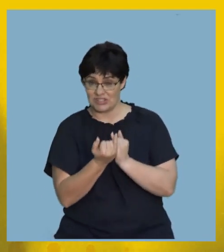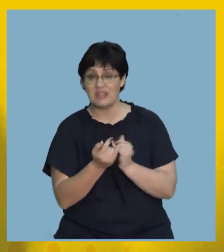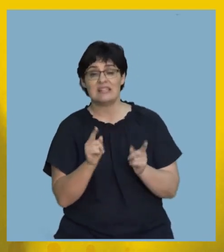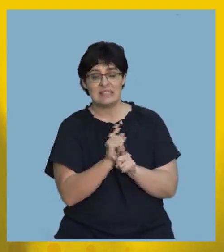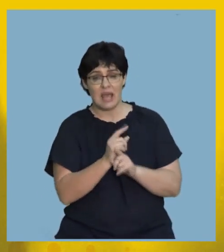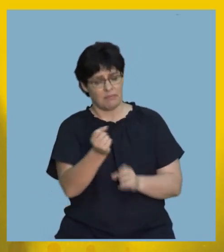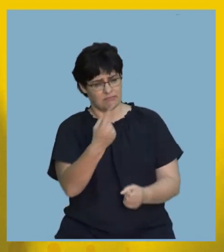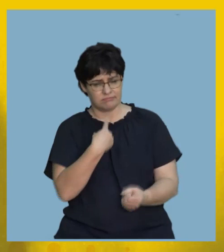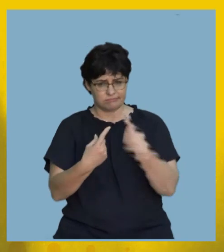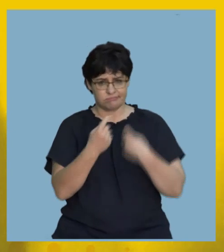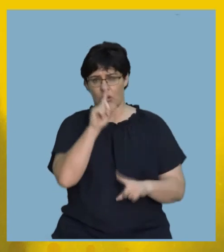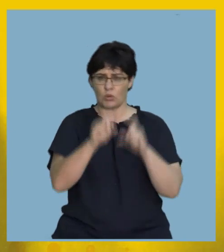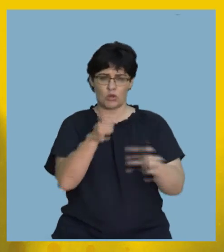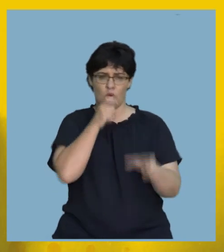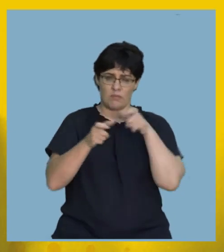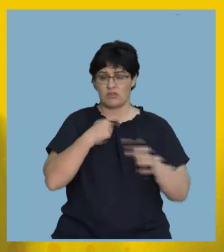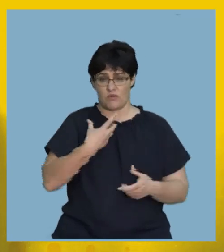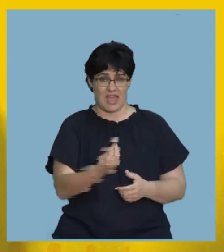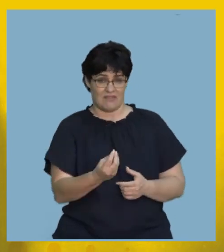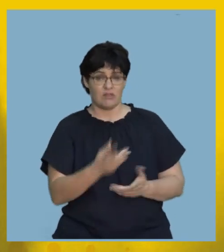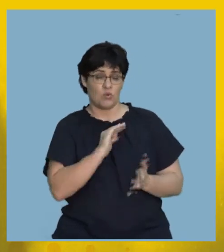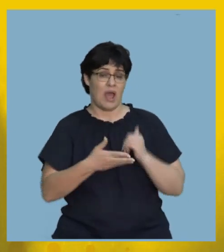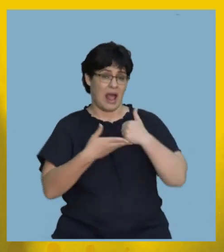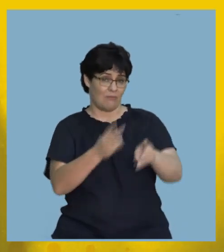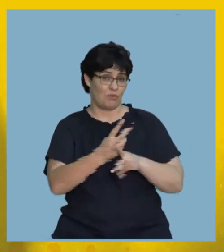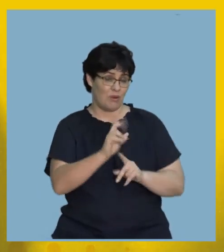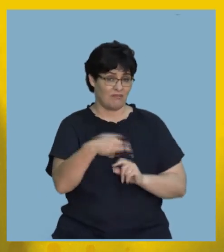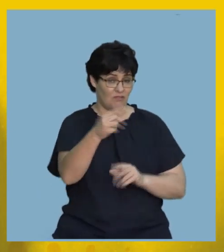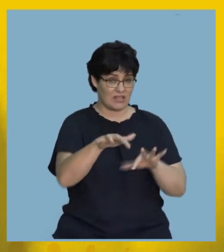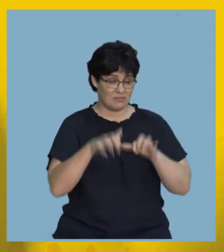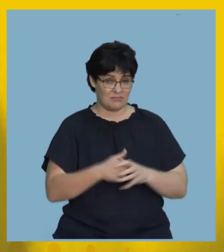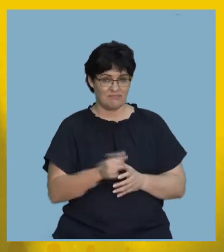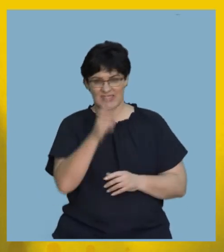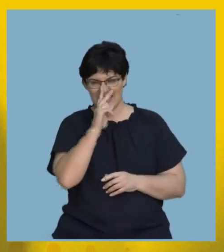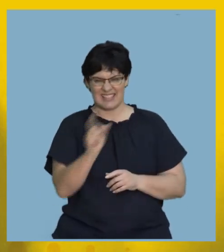and comments that you may have to help you prep for the exams. We'll see you straight after this.